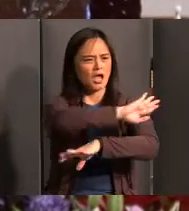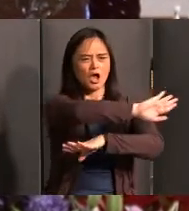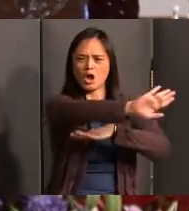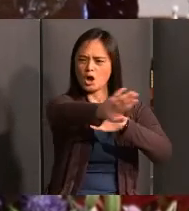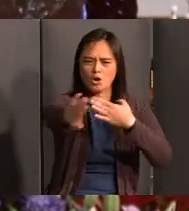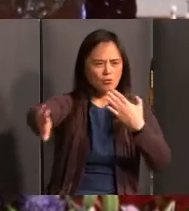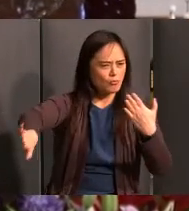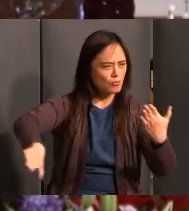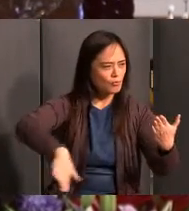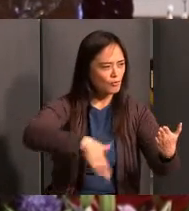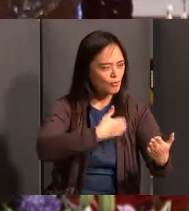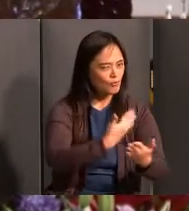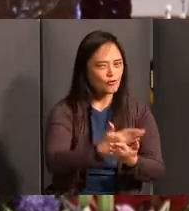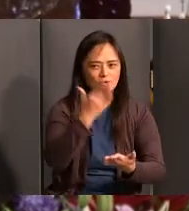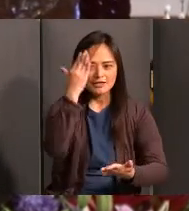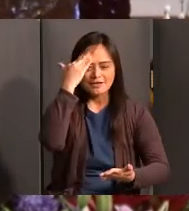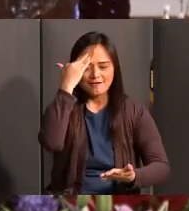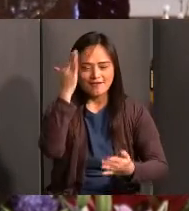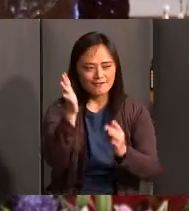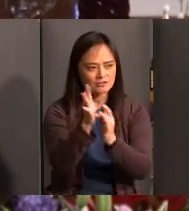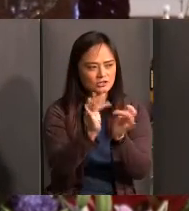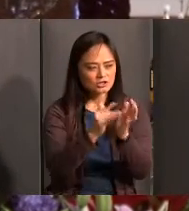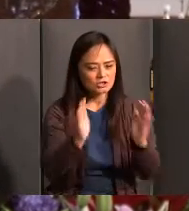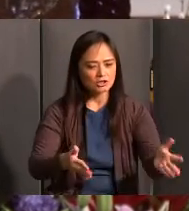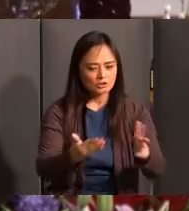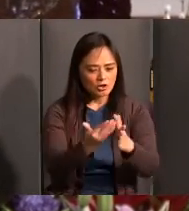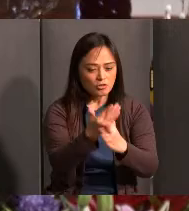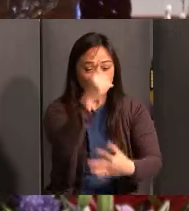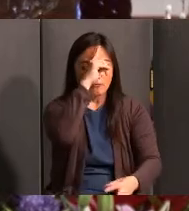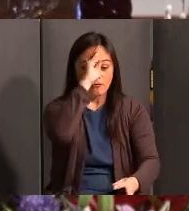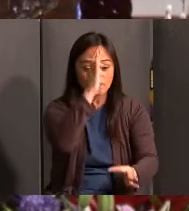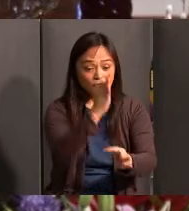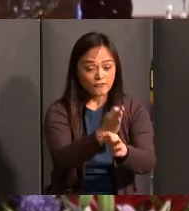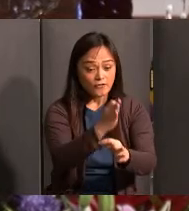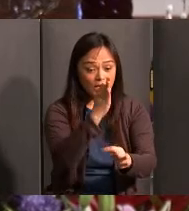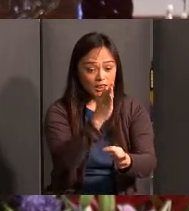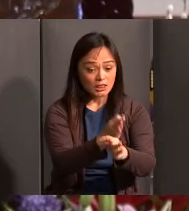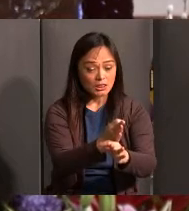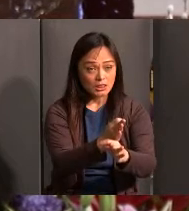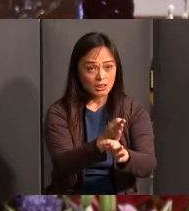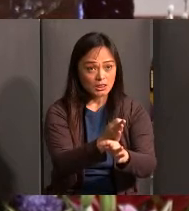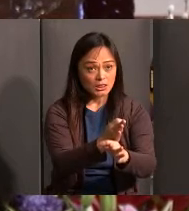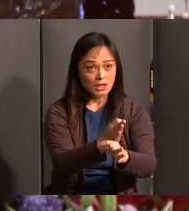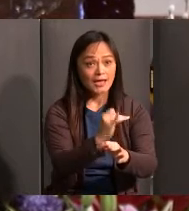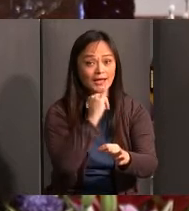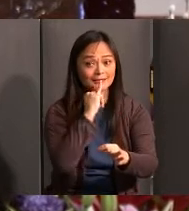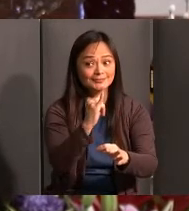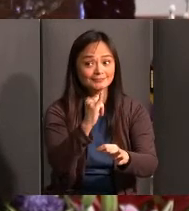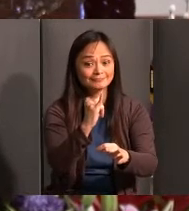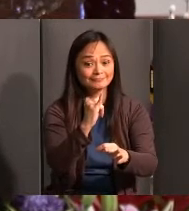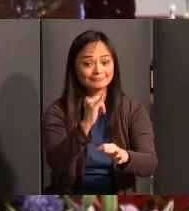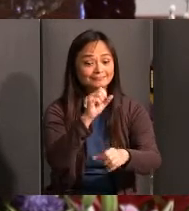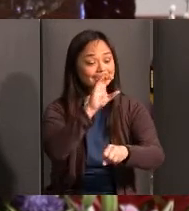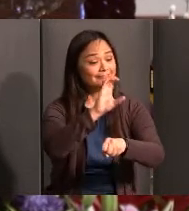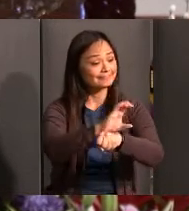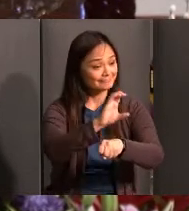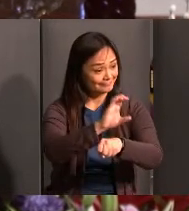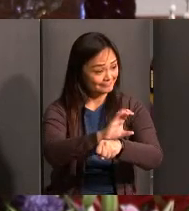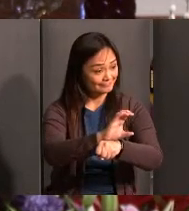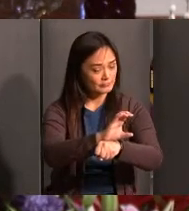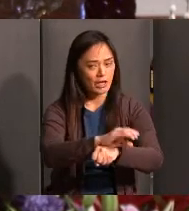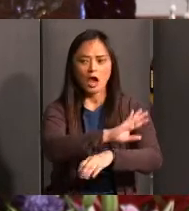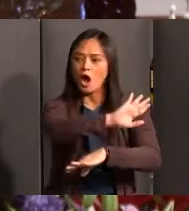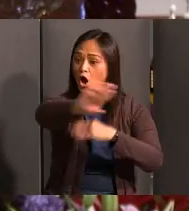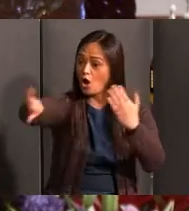Lahat po na nakakilala kay Kristo sa pamamagitan ng pananampalataya. And those of you who have been baptized, you